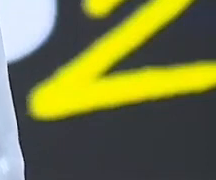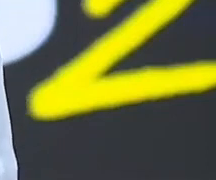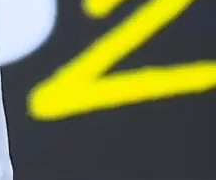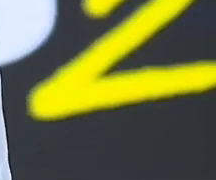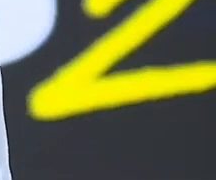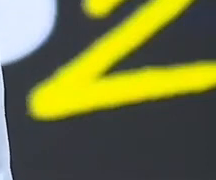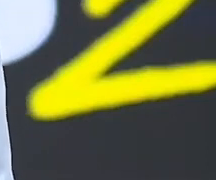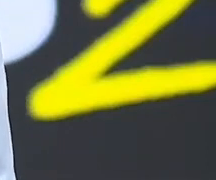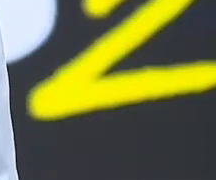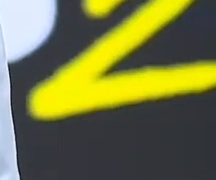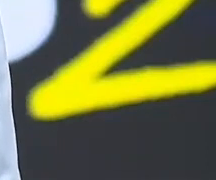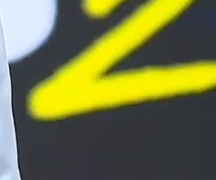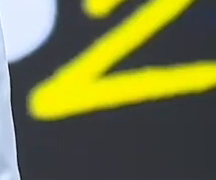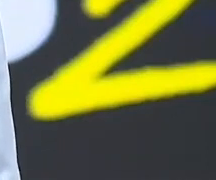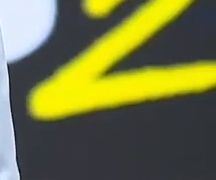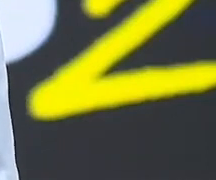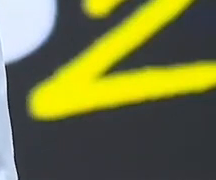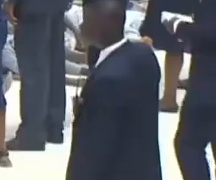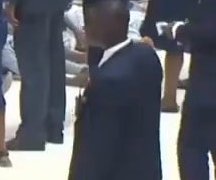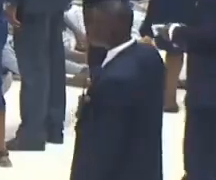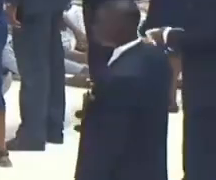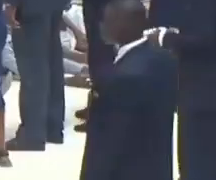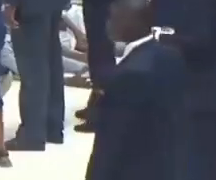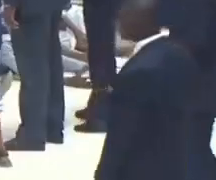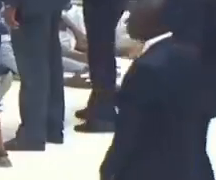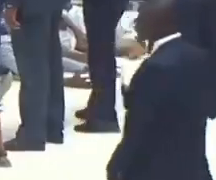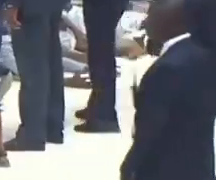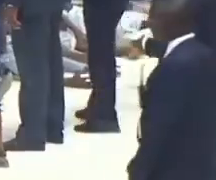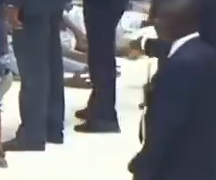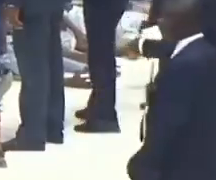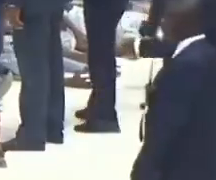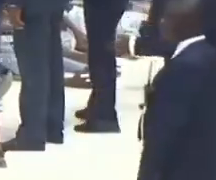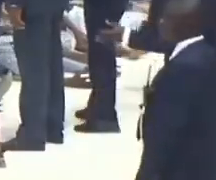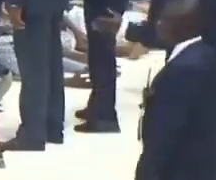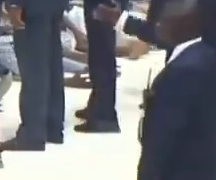Jesus' mighty name, we have prayed.